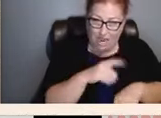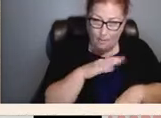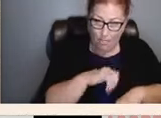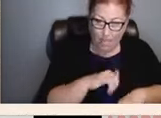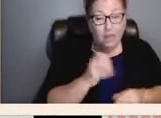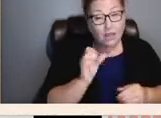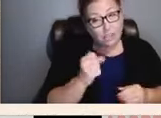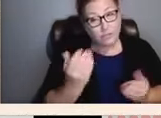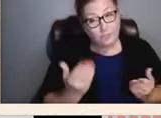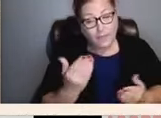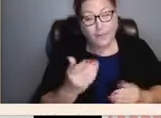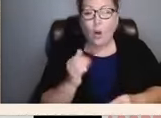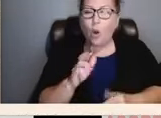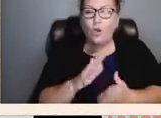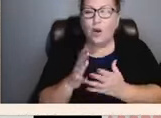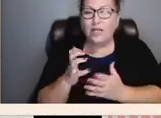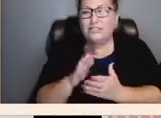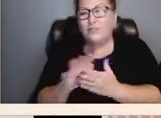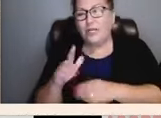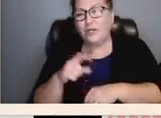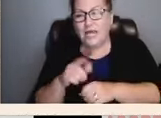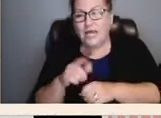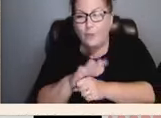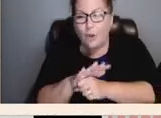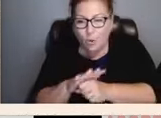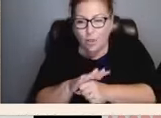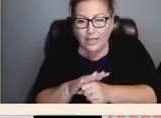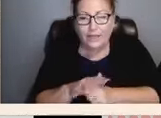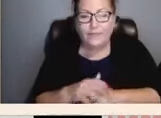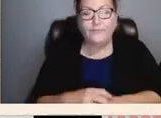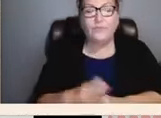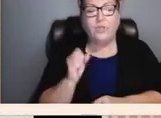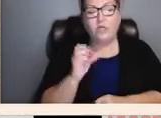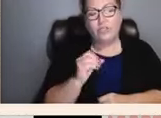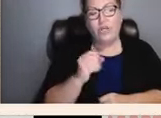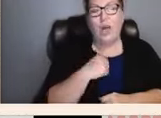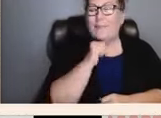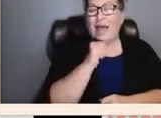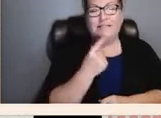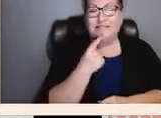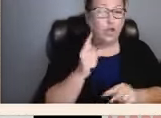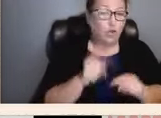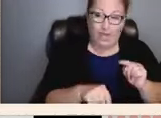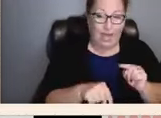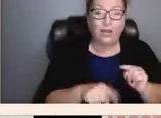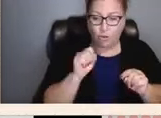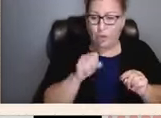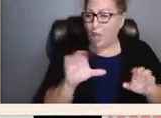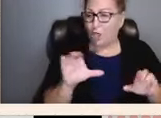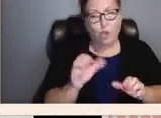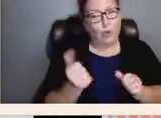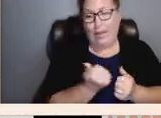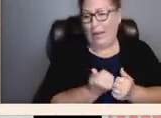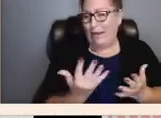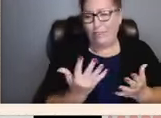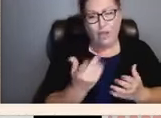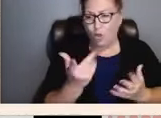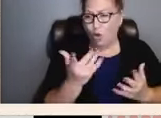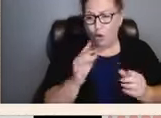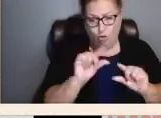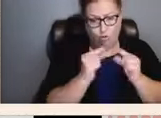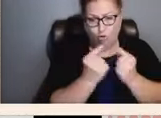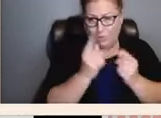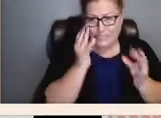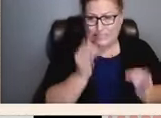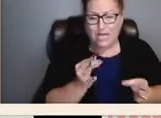want to spend your time on things locally? So I'm not saying you can't. You can do anything that your group decides. What is the